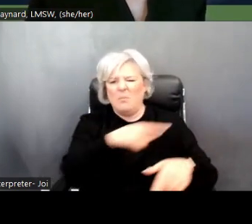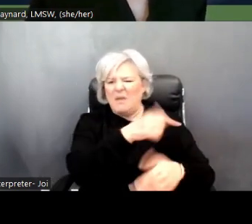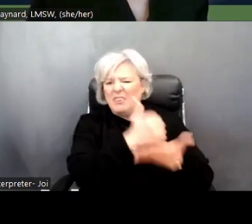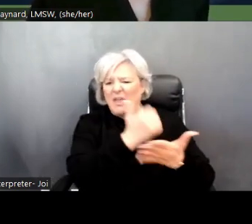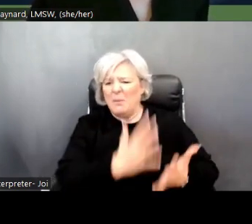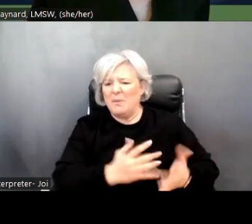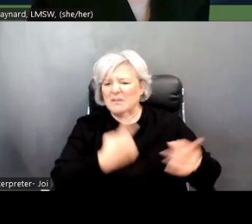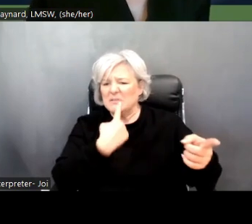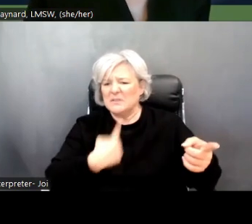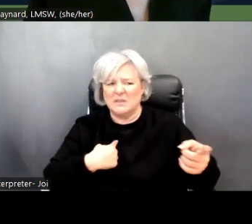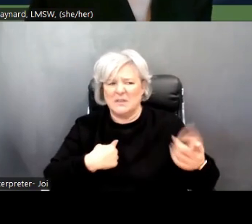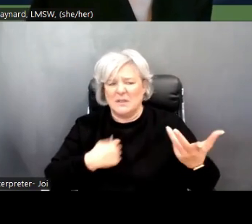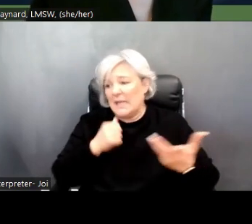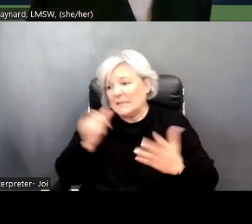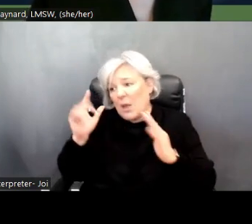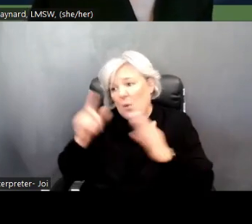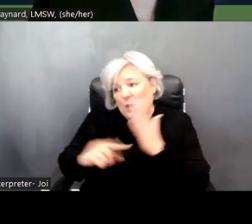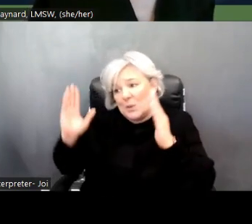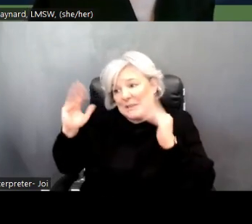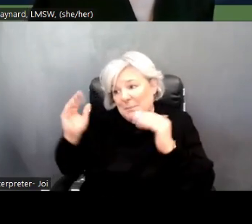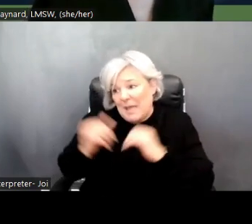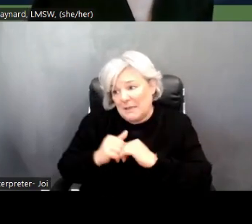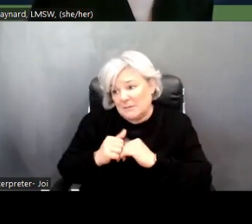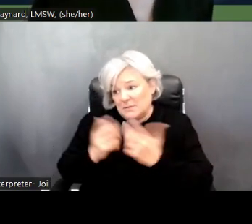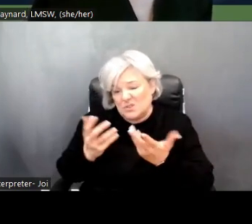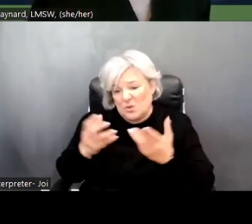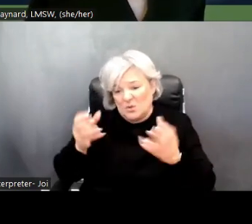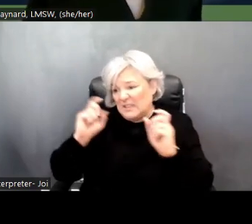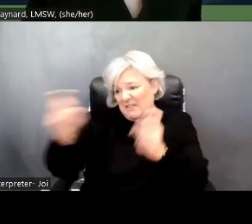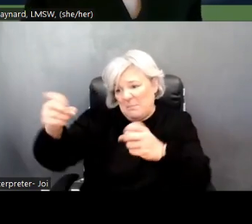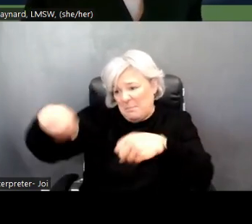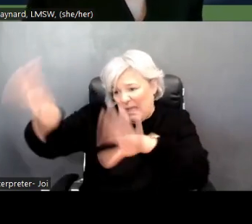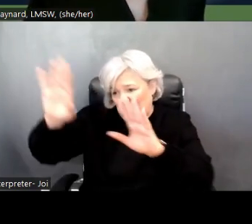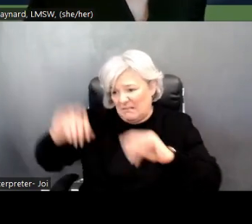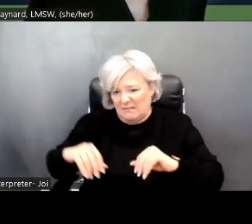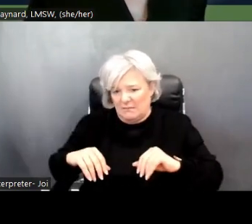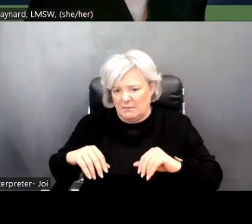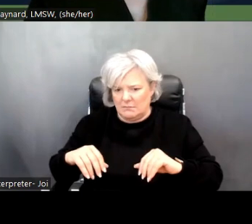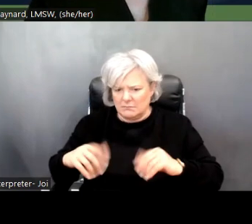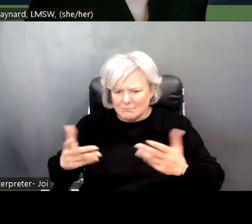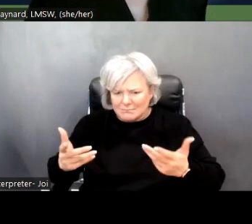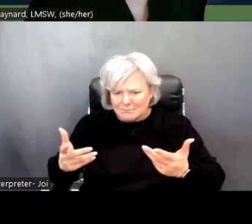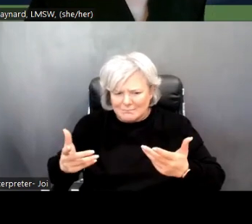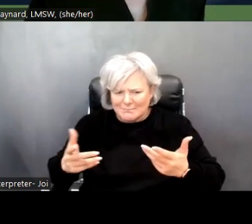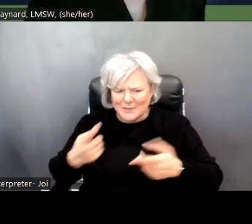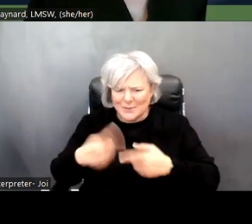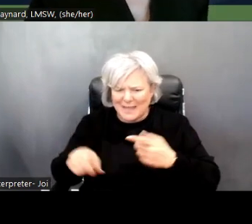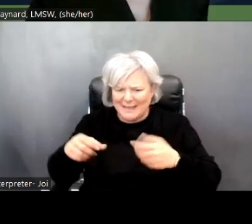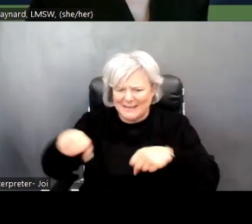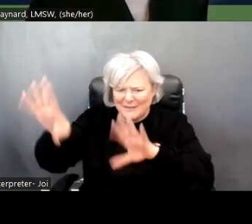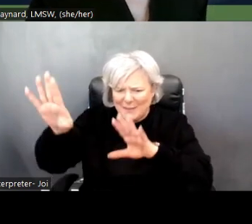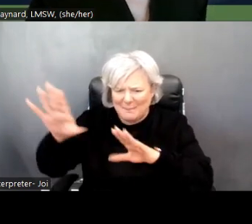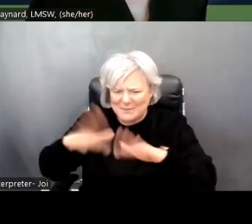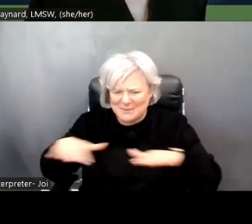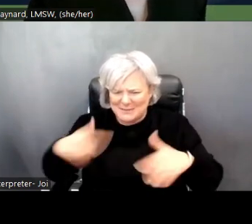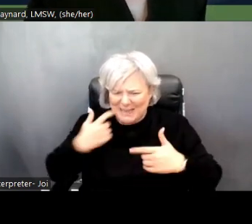them, well, this isn't what you expected, so maybe you should just give this child back. Well, that's not so helpful, is it? That's